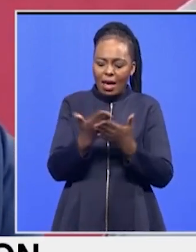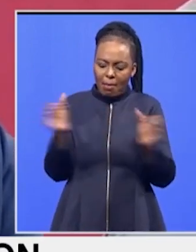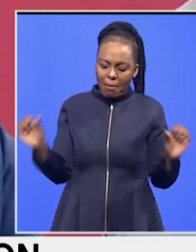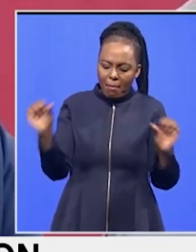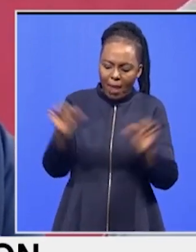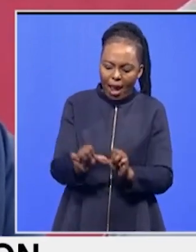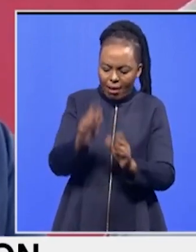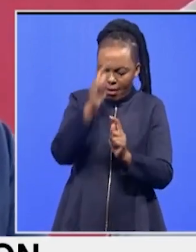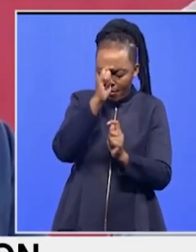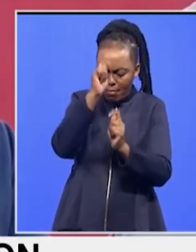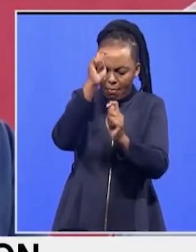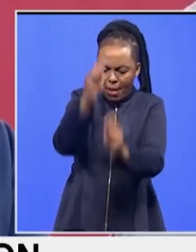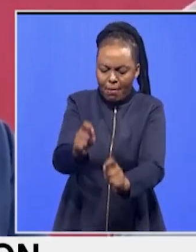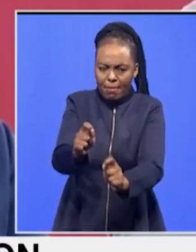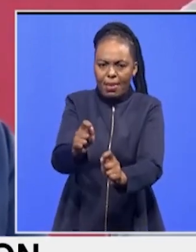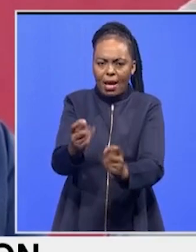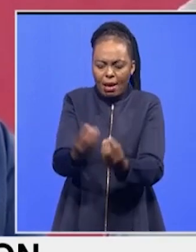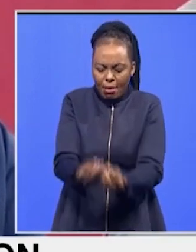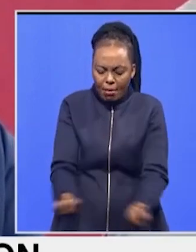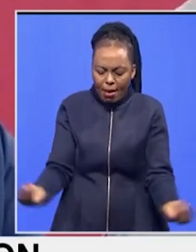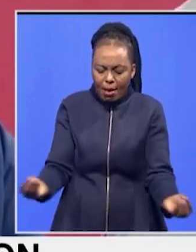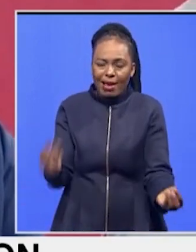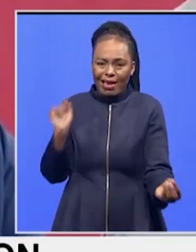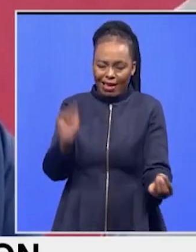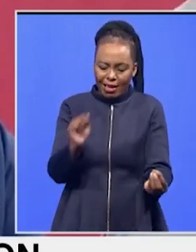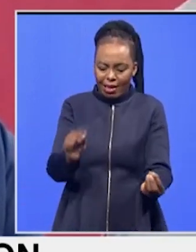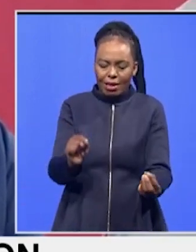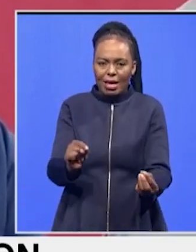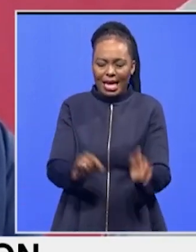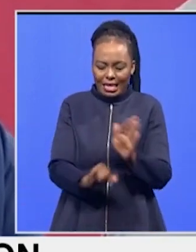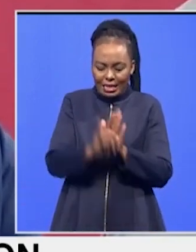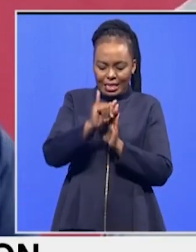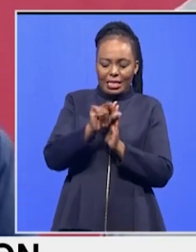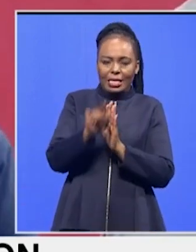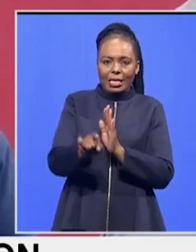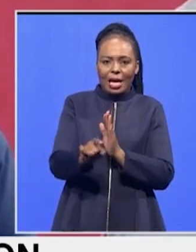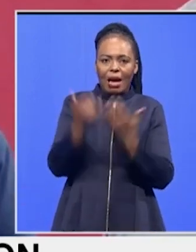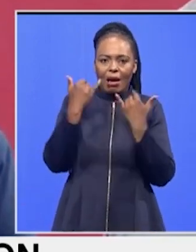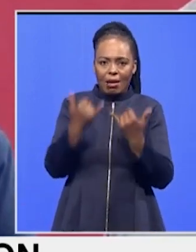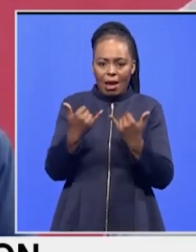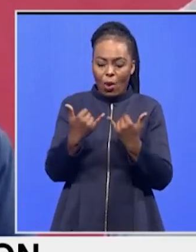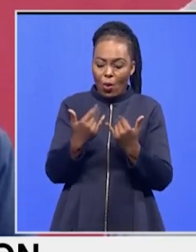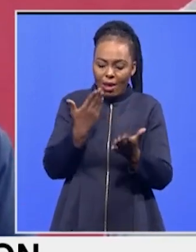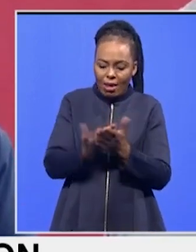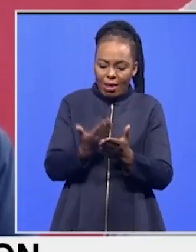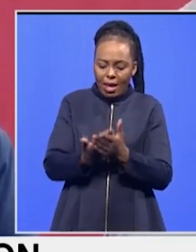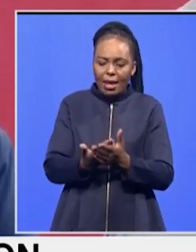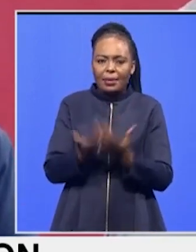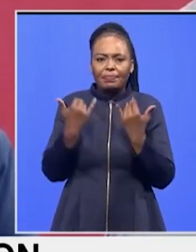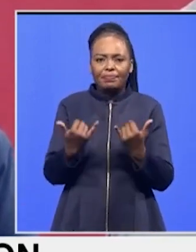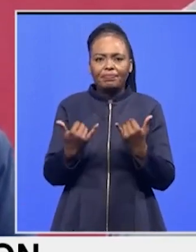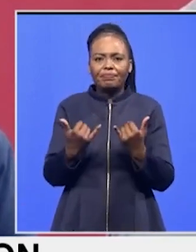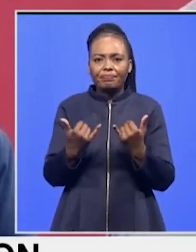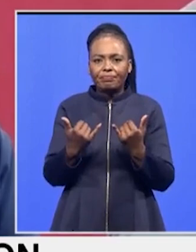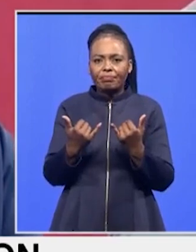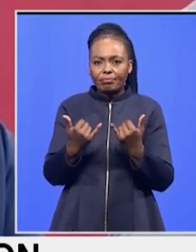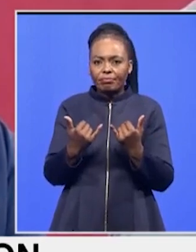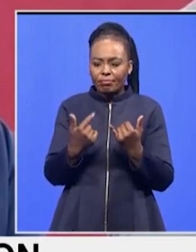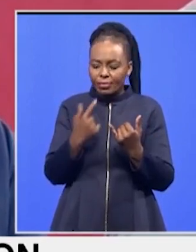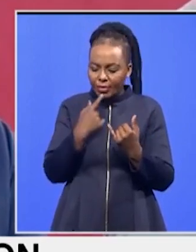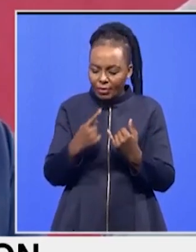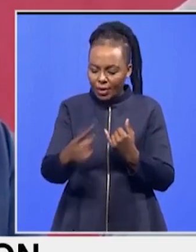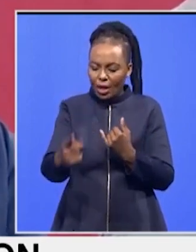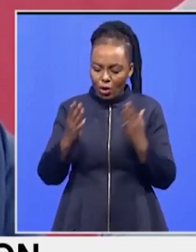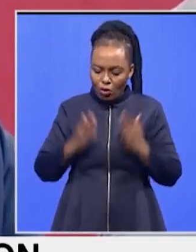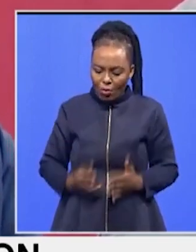dignity to our young children, we can inculcate in them the fact that human rights